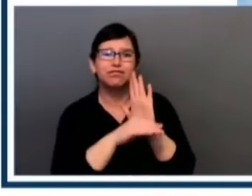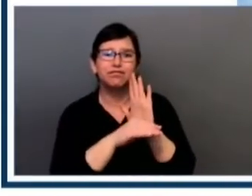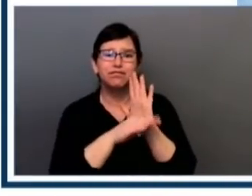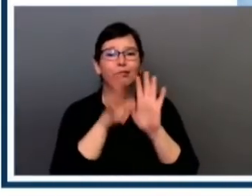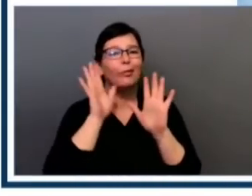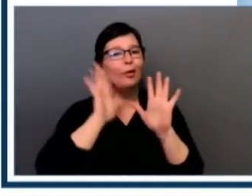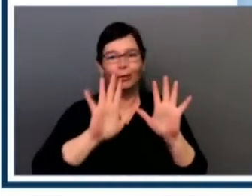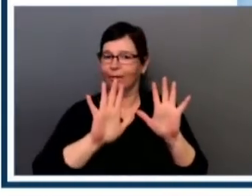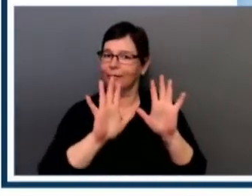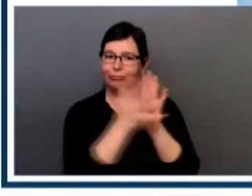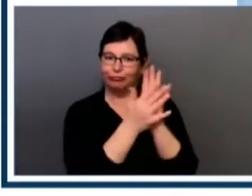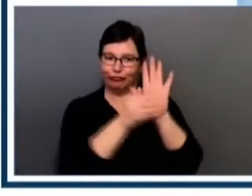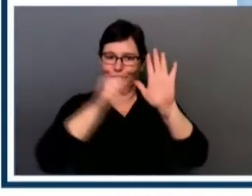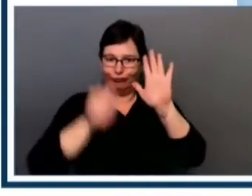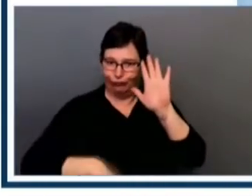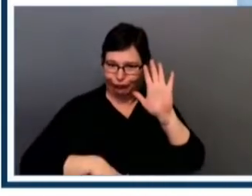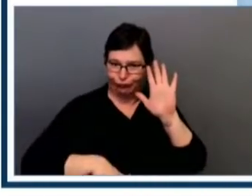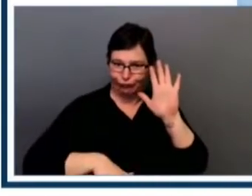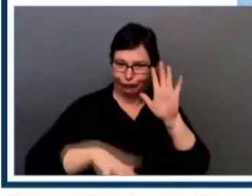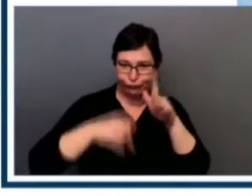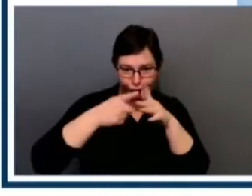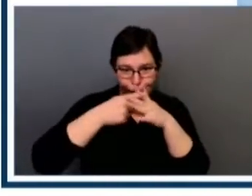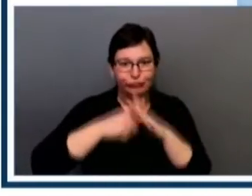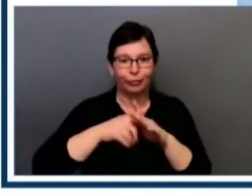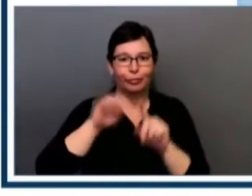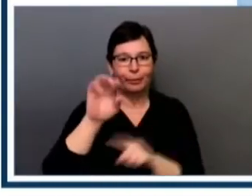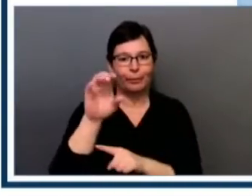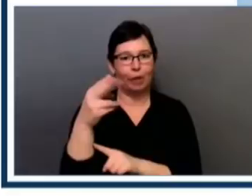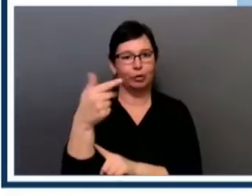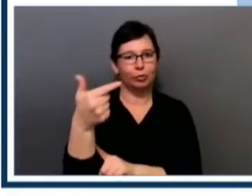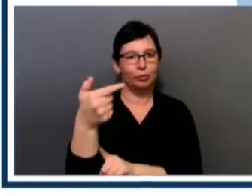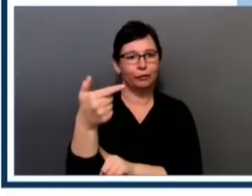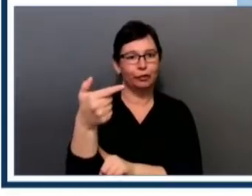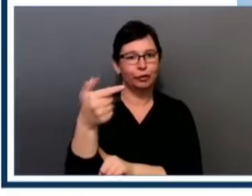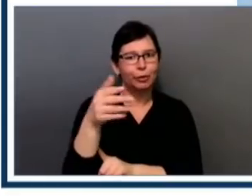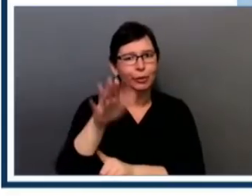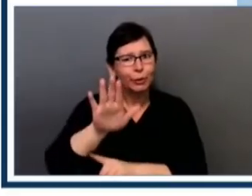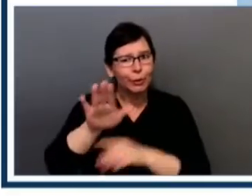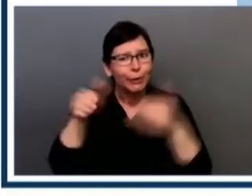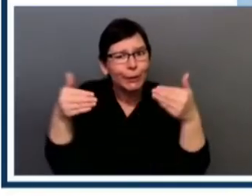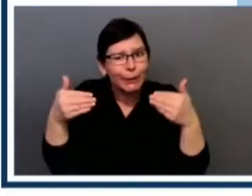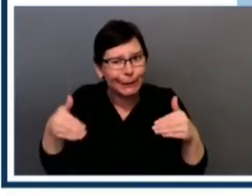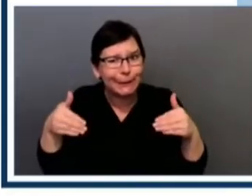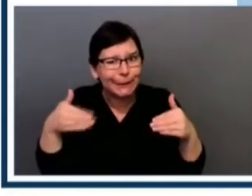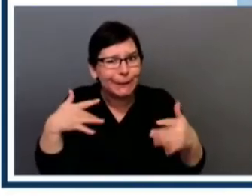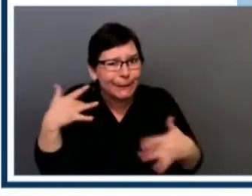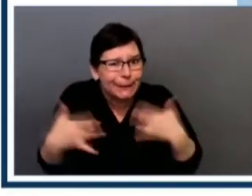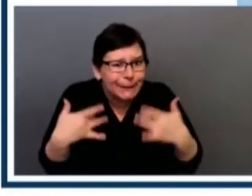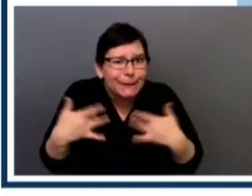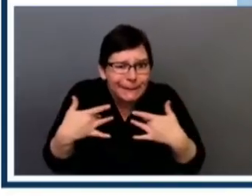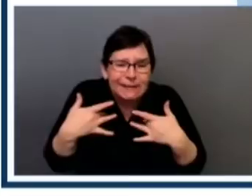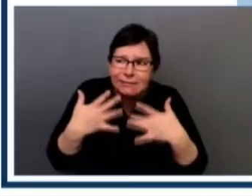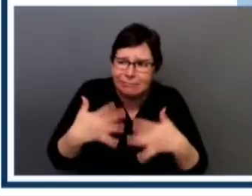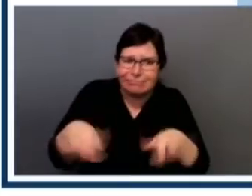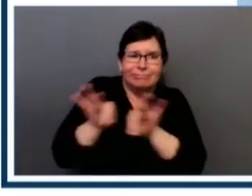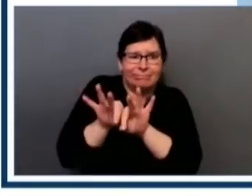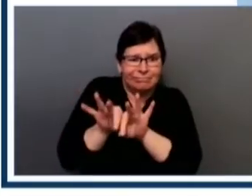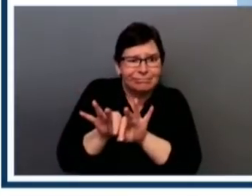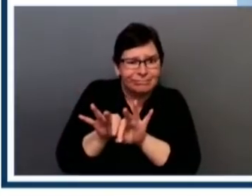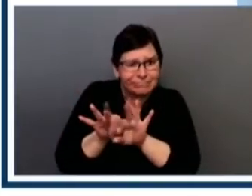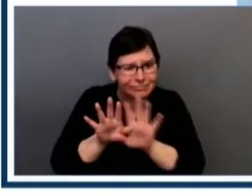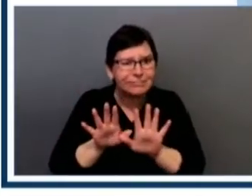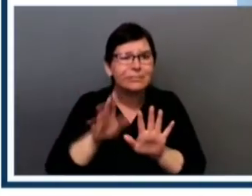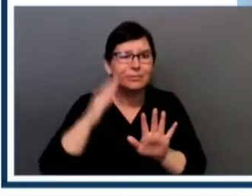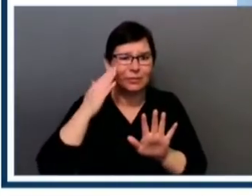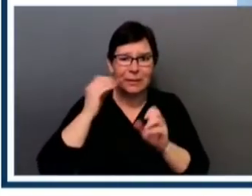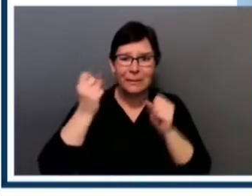this is significant. And I know as much as this is the news so many have been waiting for, there are many,